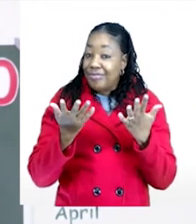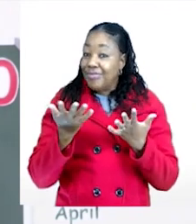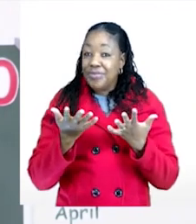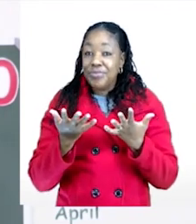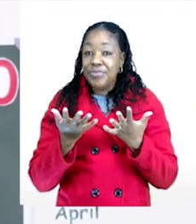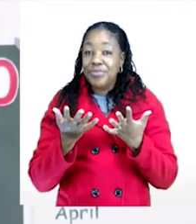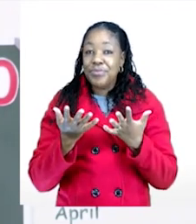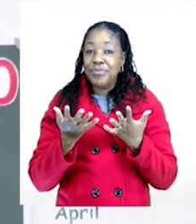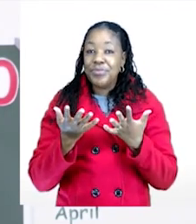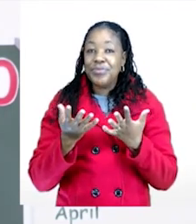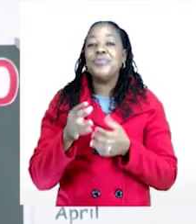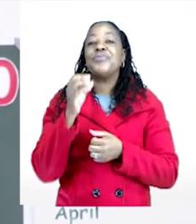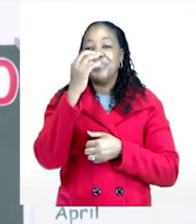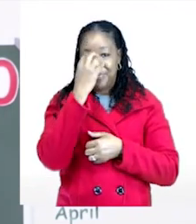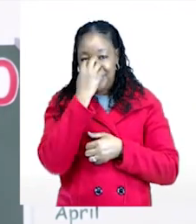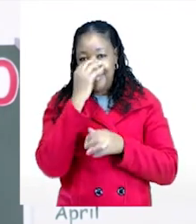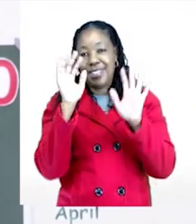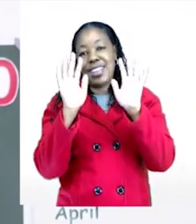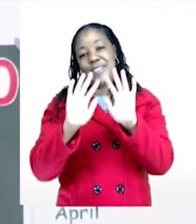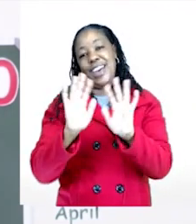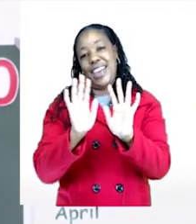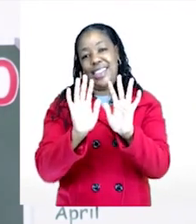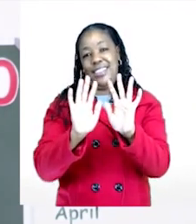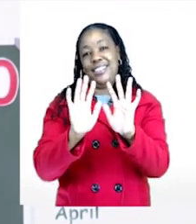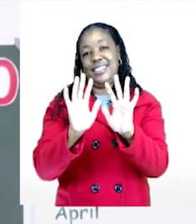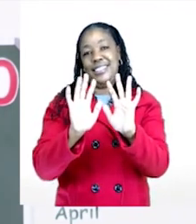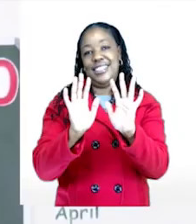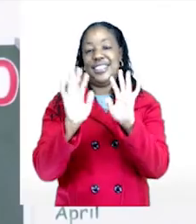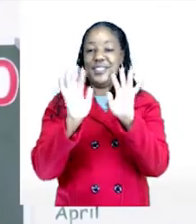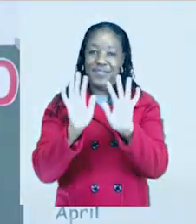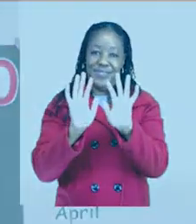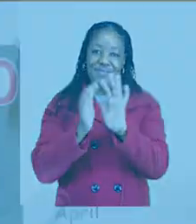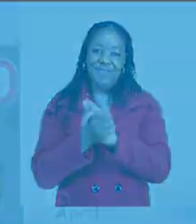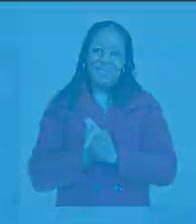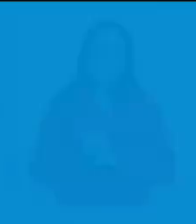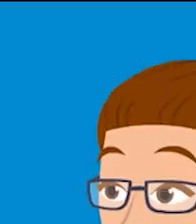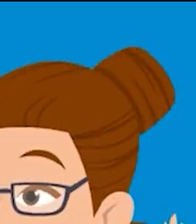Zoe, where are you? Bye, Zoe.